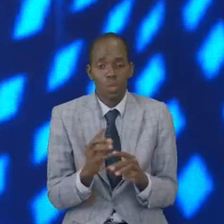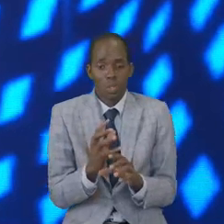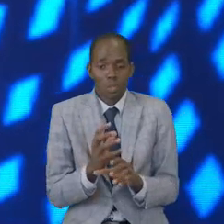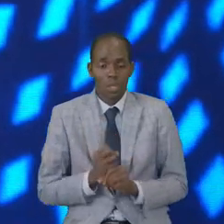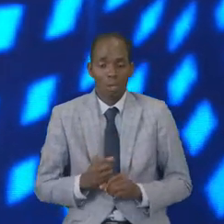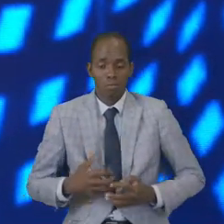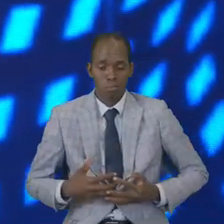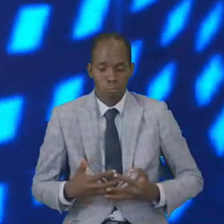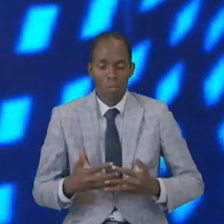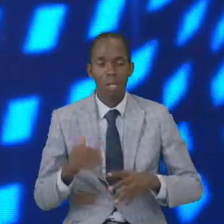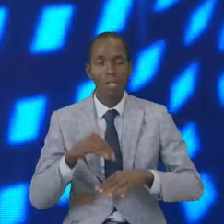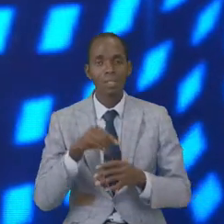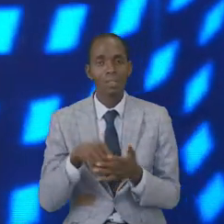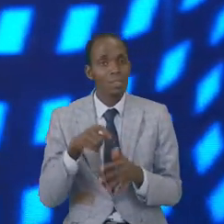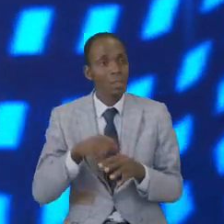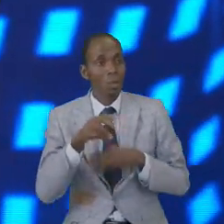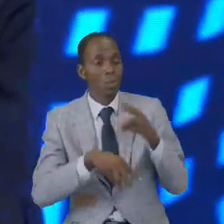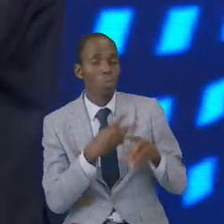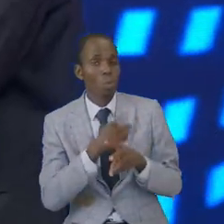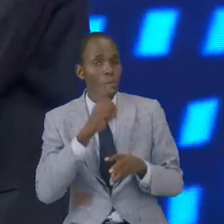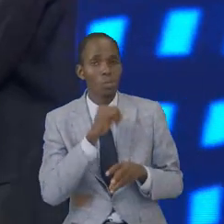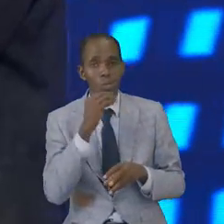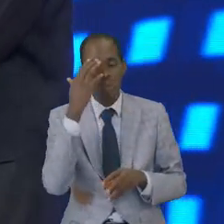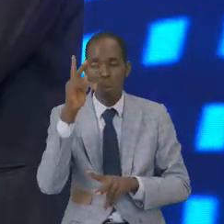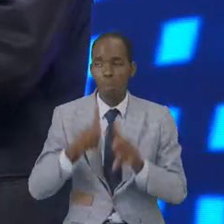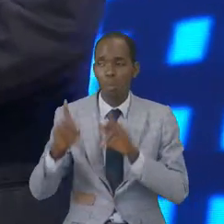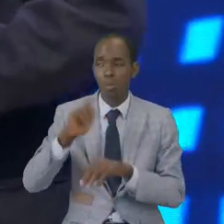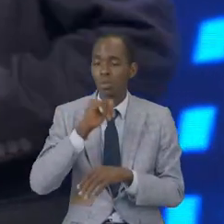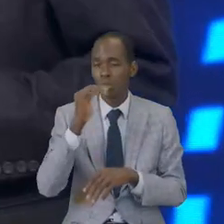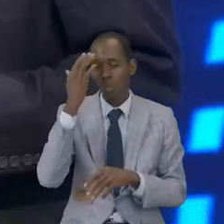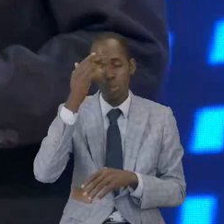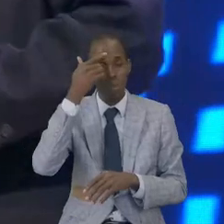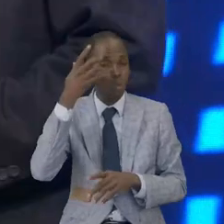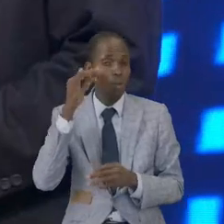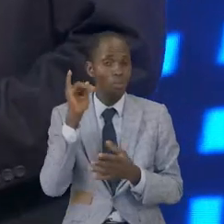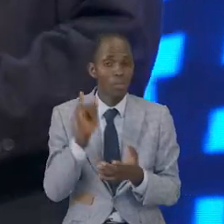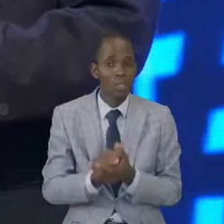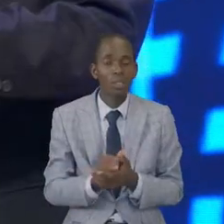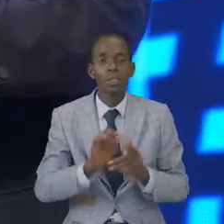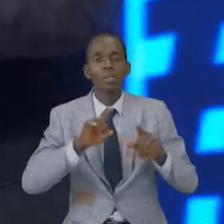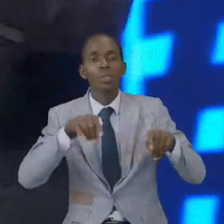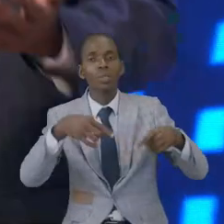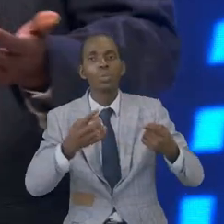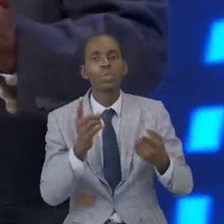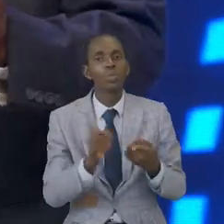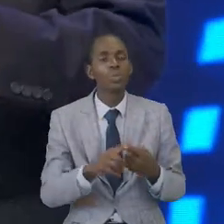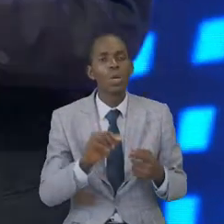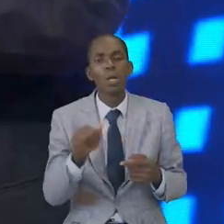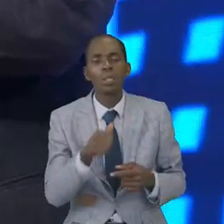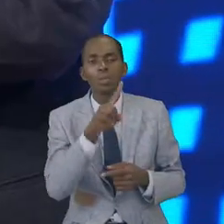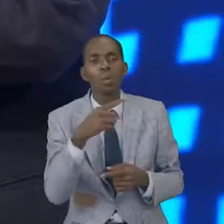time. And the world must not know. And people must not know. Because of that, they go to whoever wants